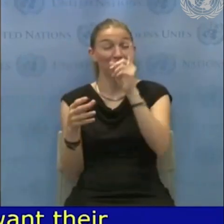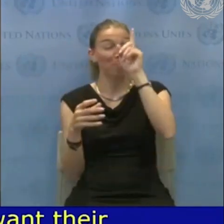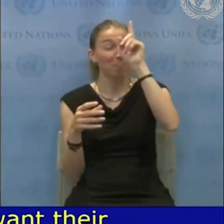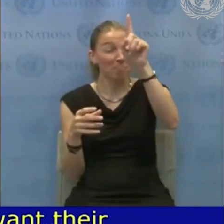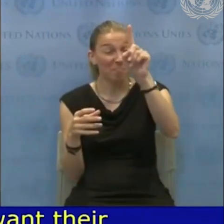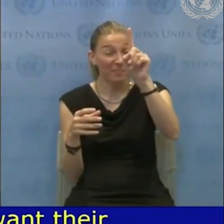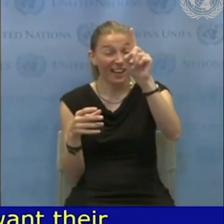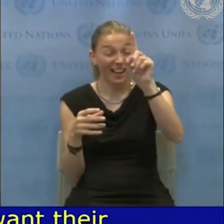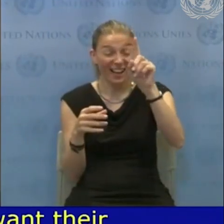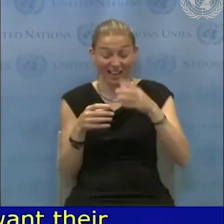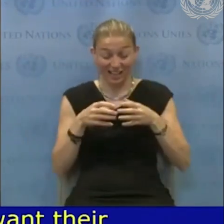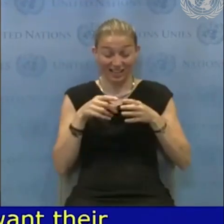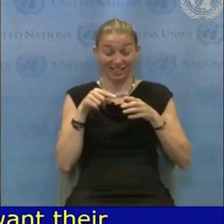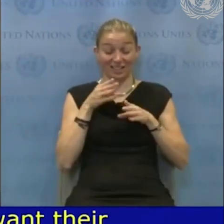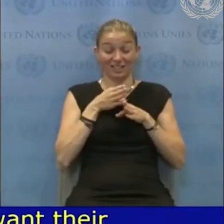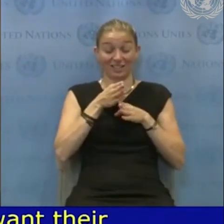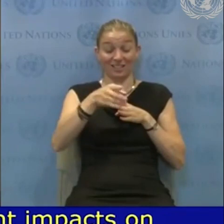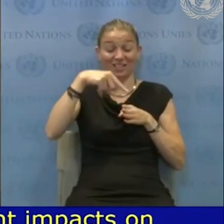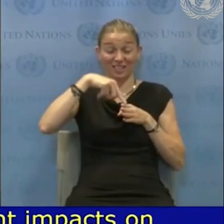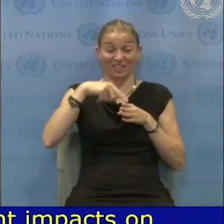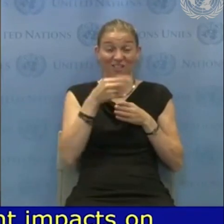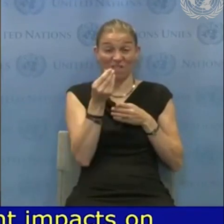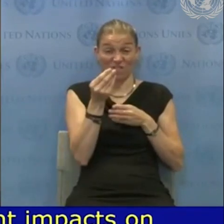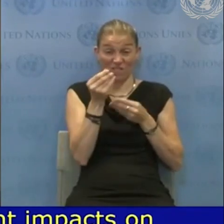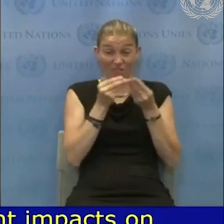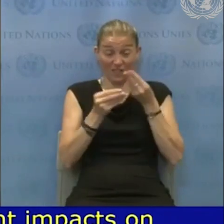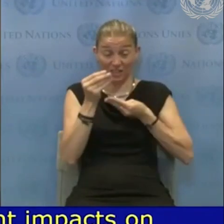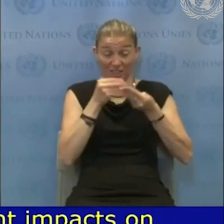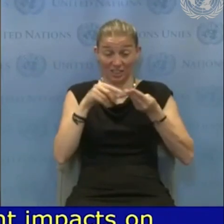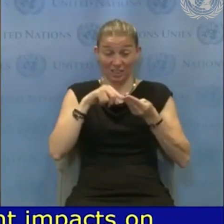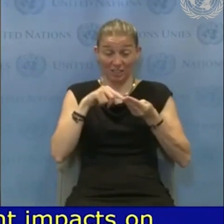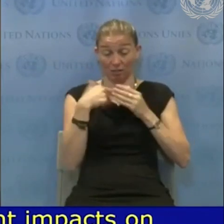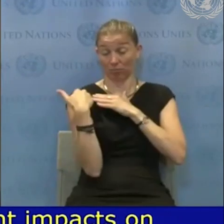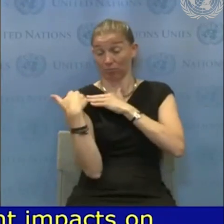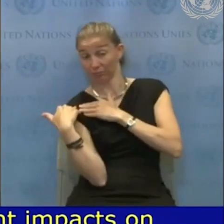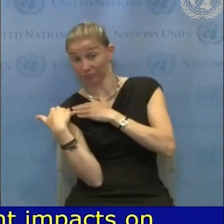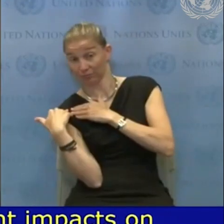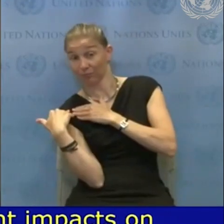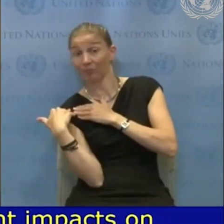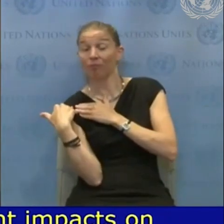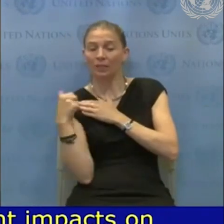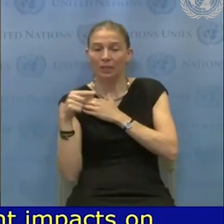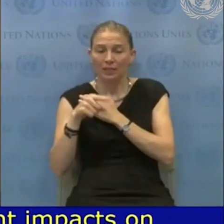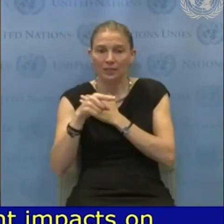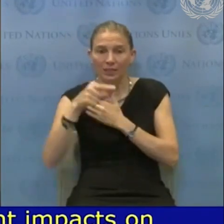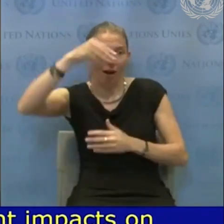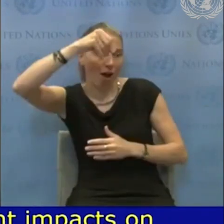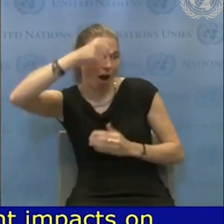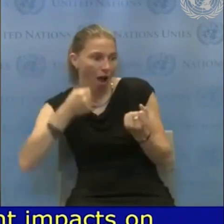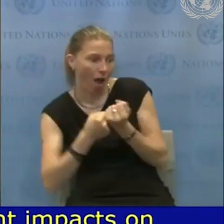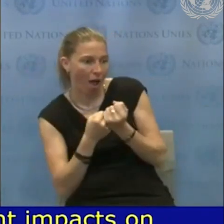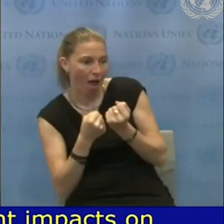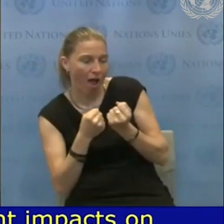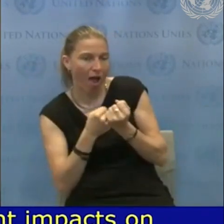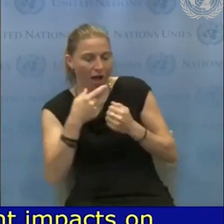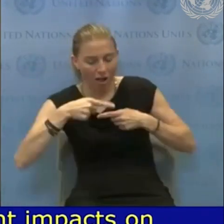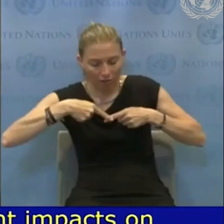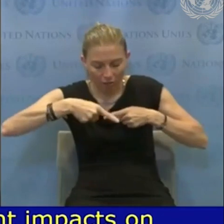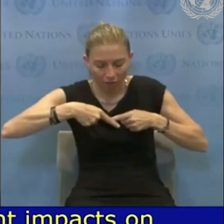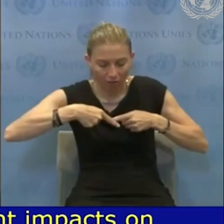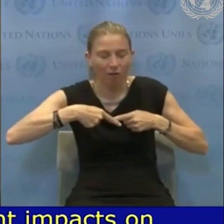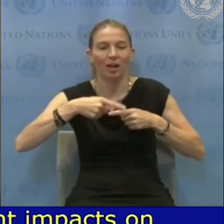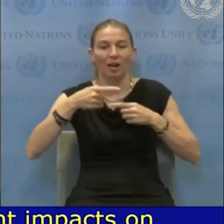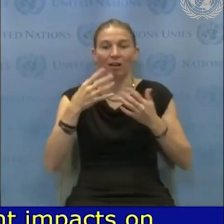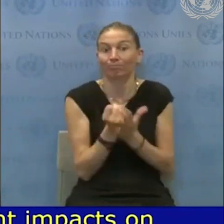our behalf is largely incentivized to invest for short-term financial gain and not